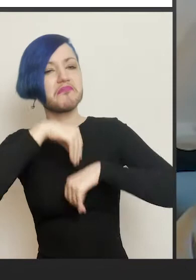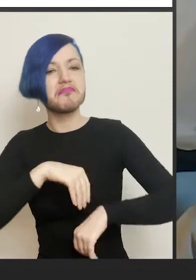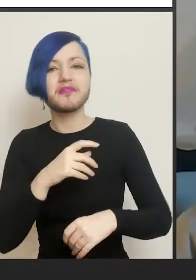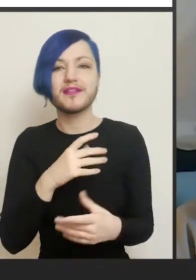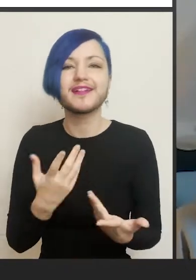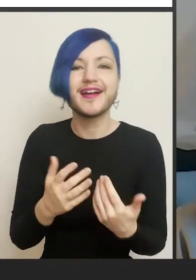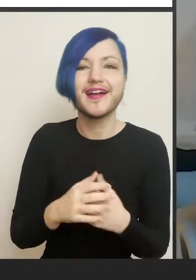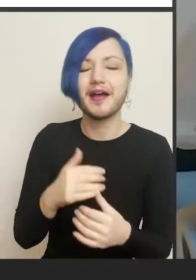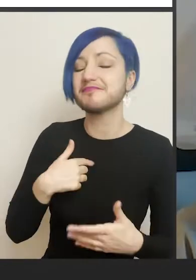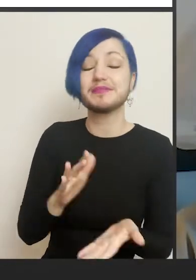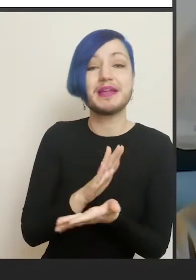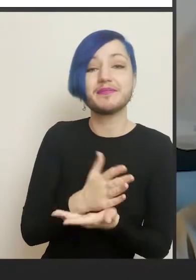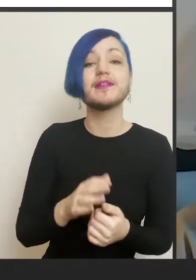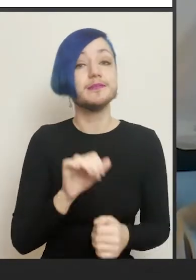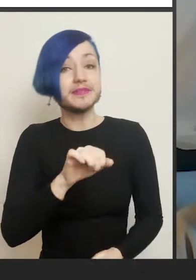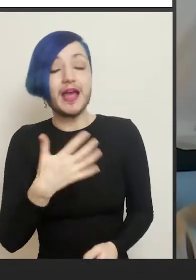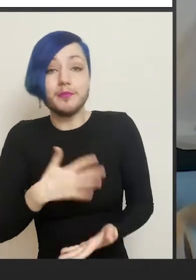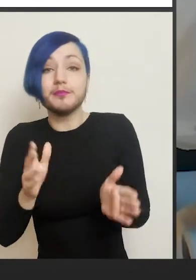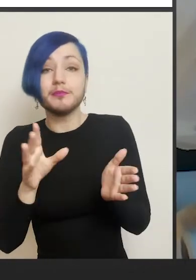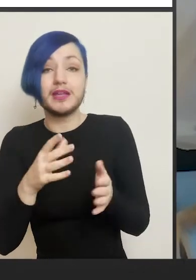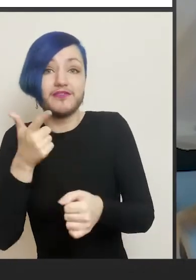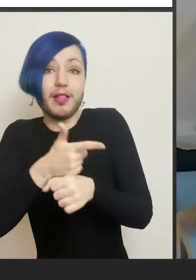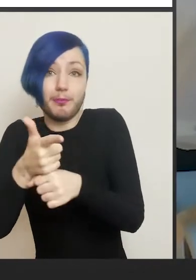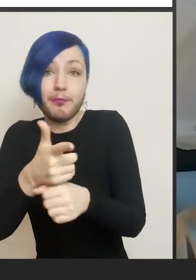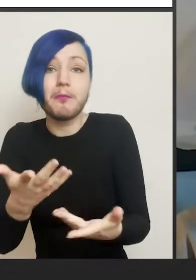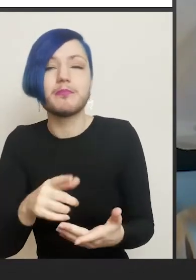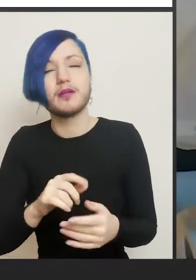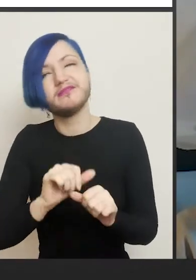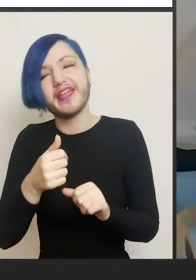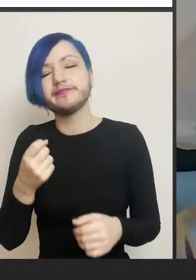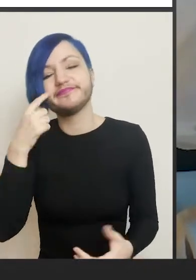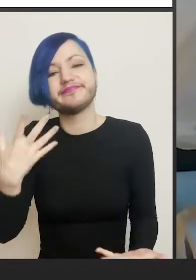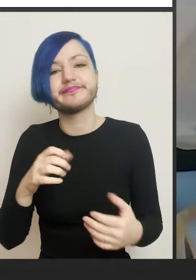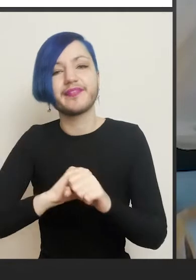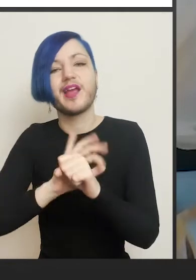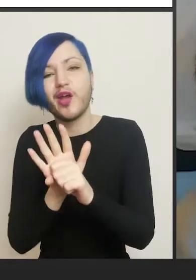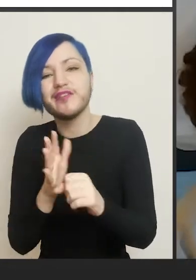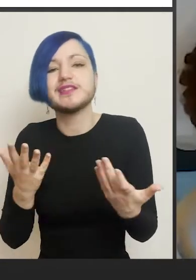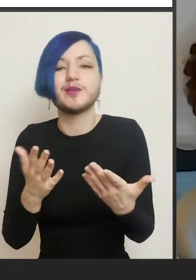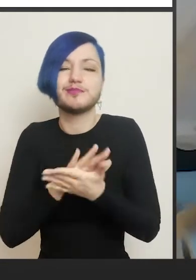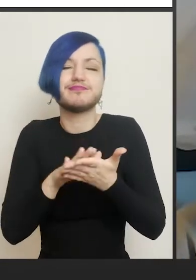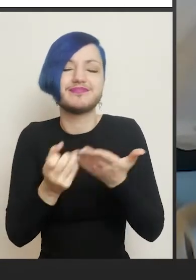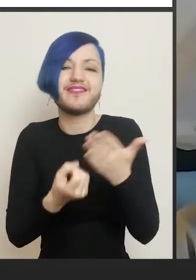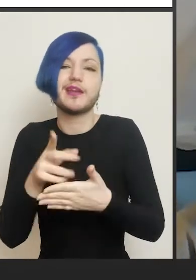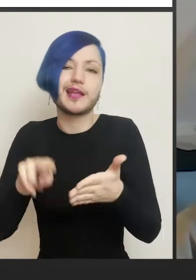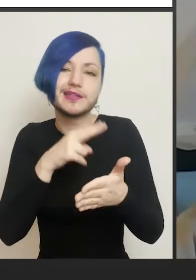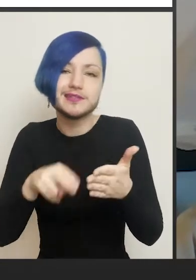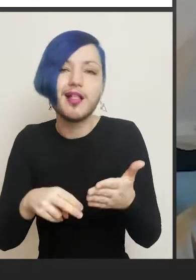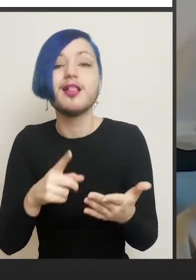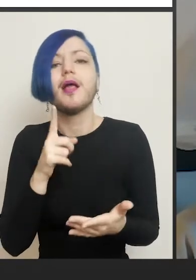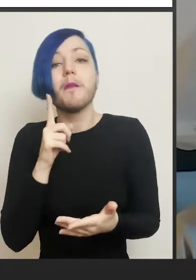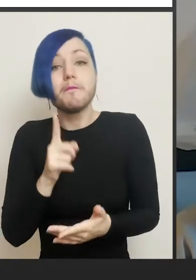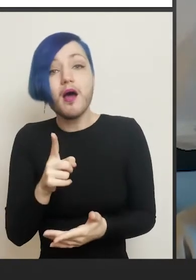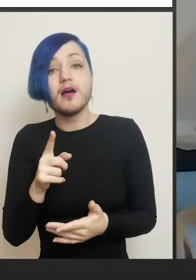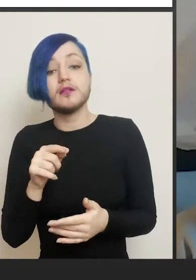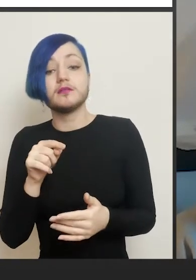but I mean, we recorded it, of course. Then COVID happened and the thing got shut down. However,